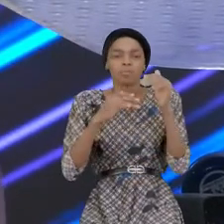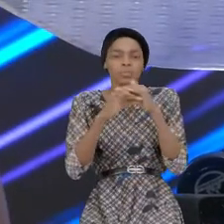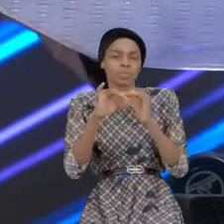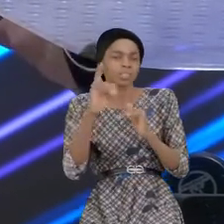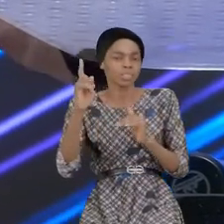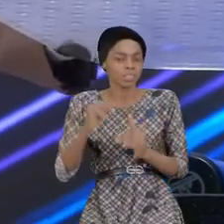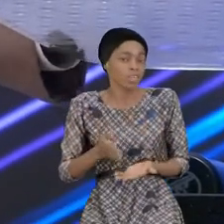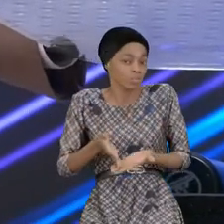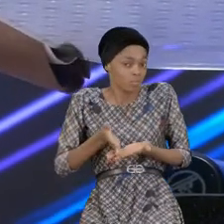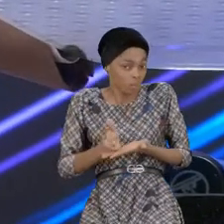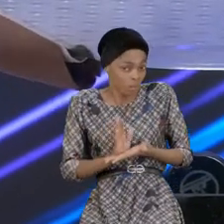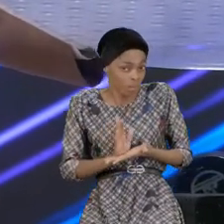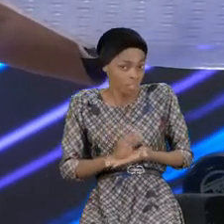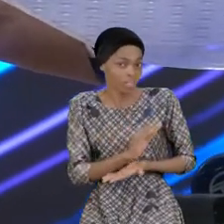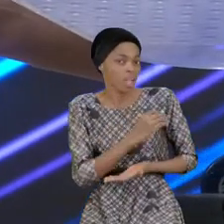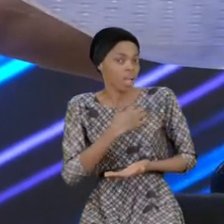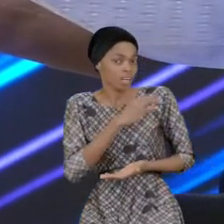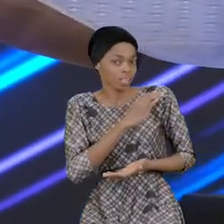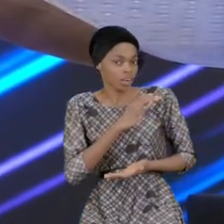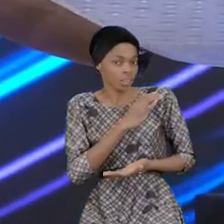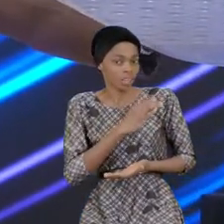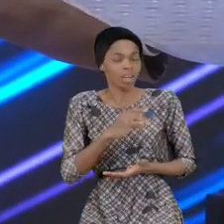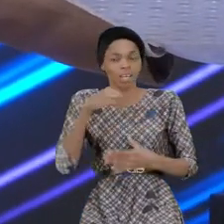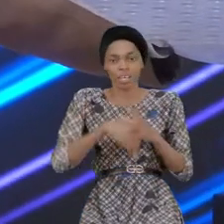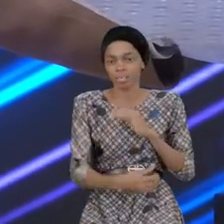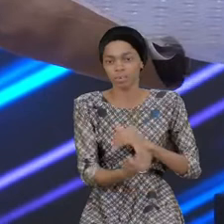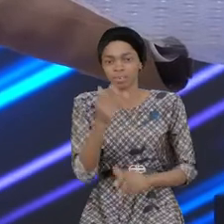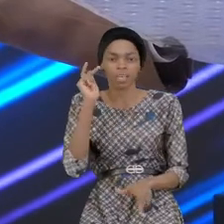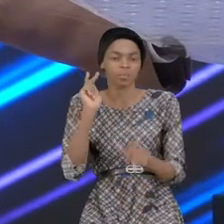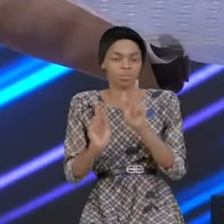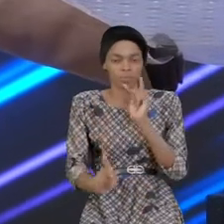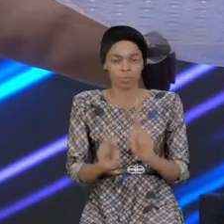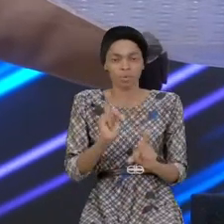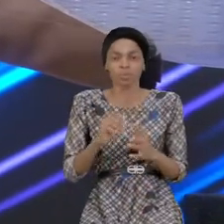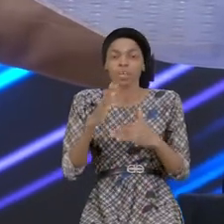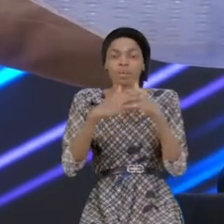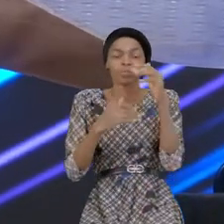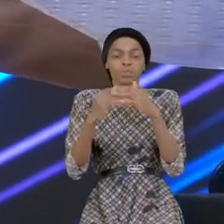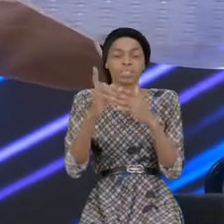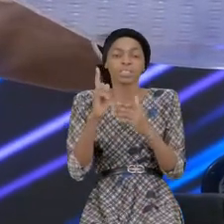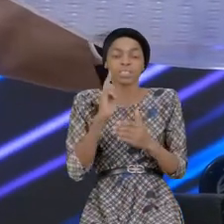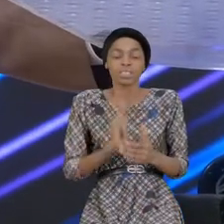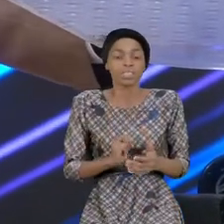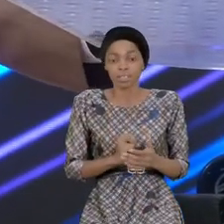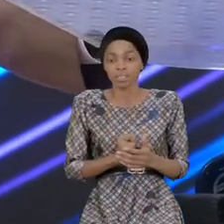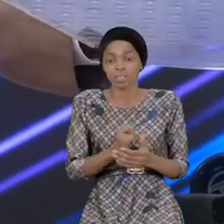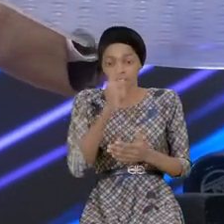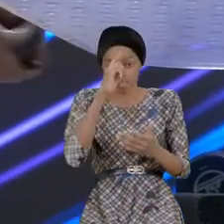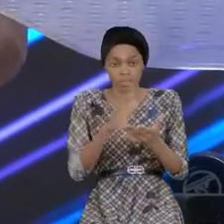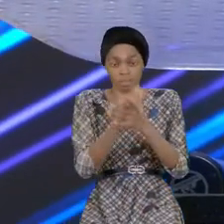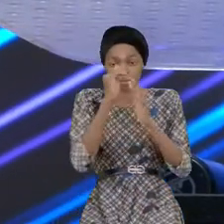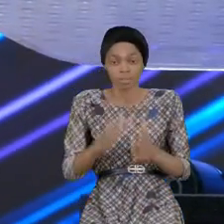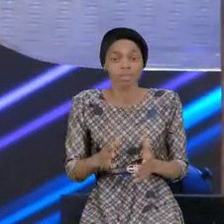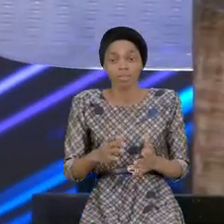other people. Building the saints' fellowship through long-suffering, gentleness,